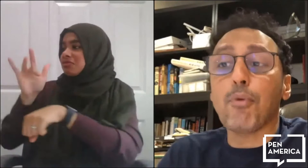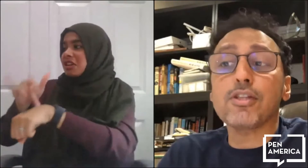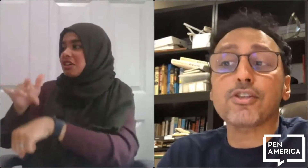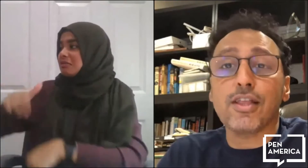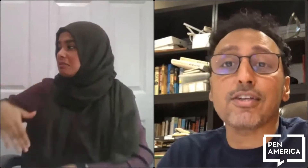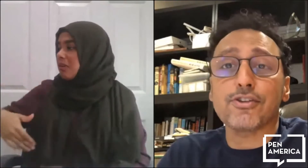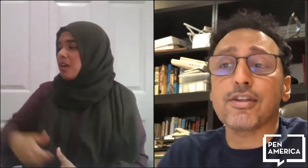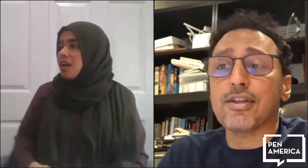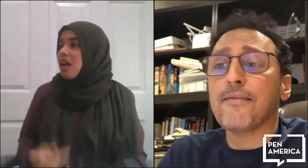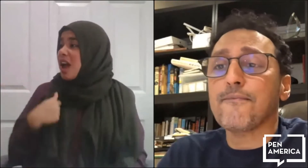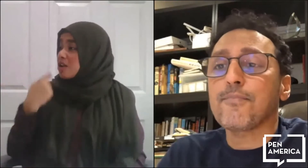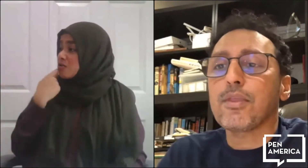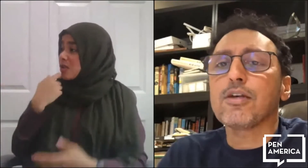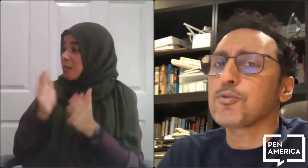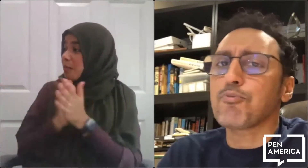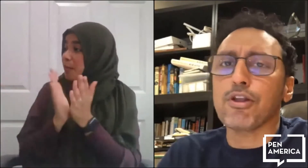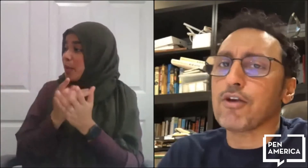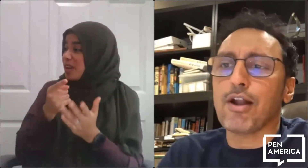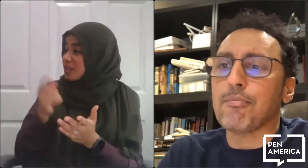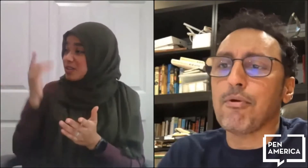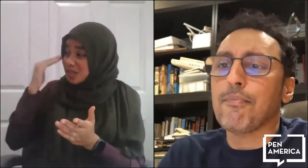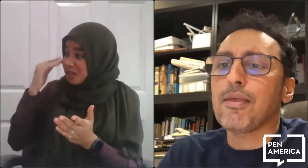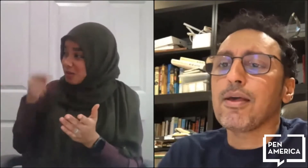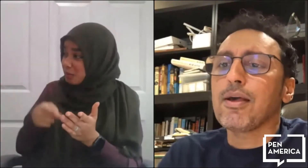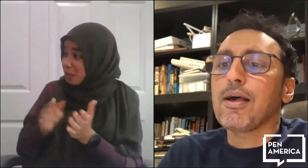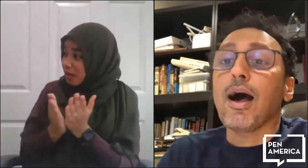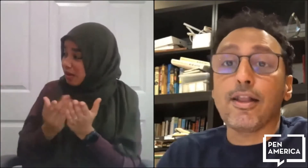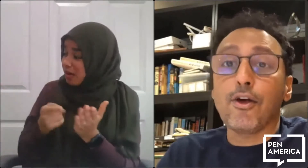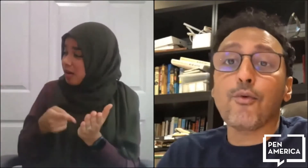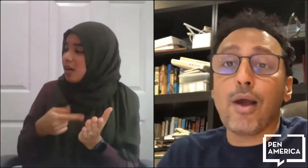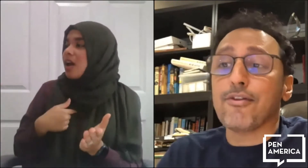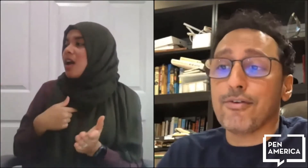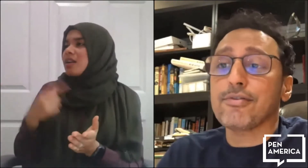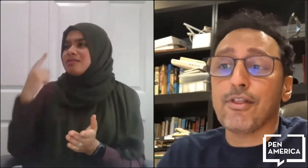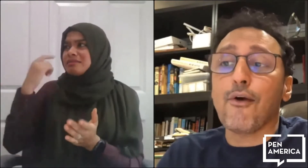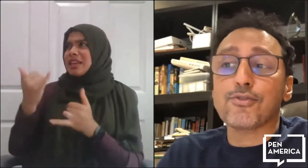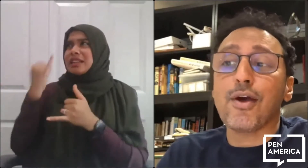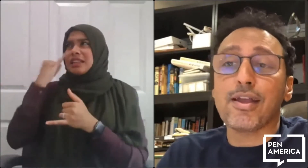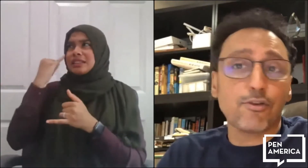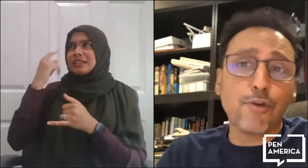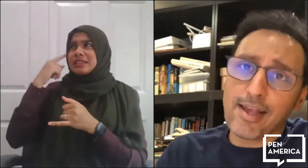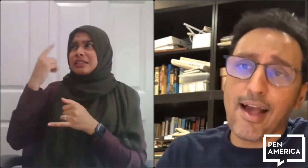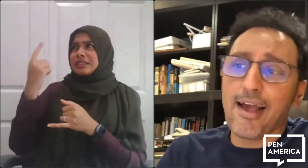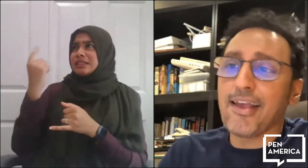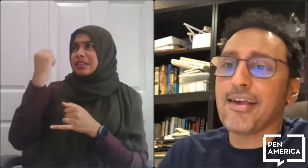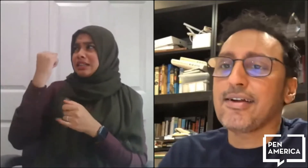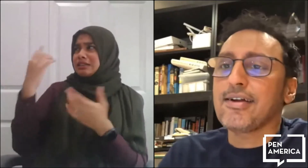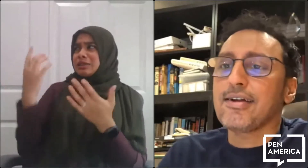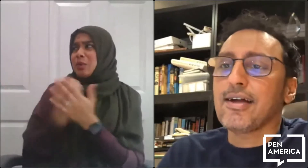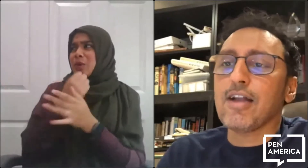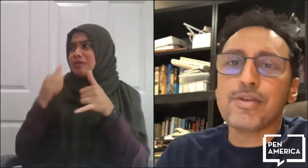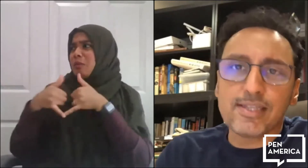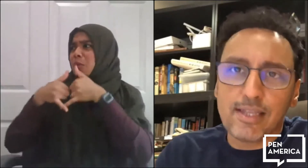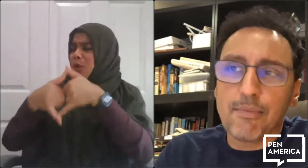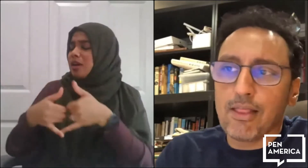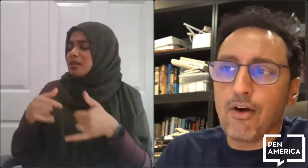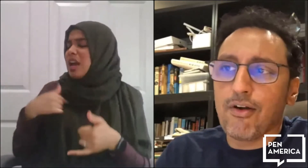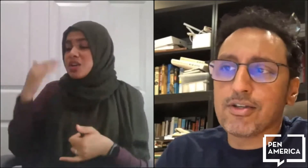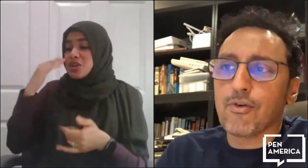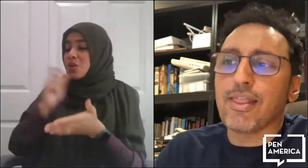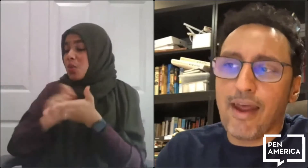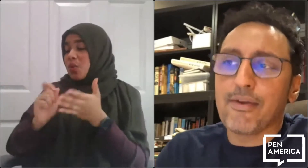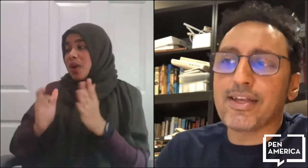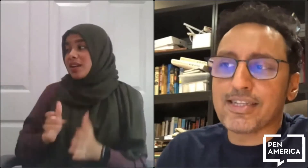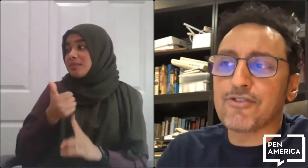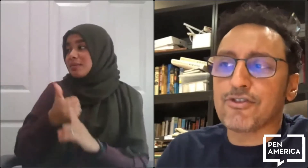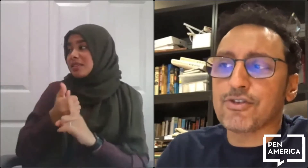won the Pulitzer last year, didn't it? It's pretty incredible. I know the writer, Lawrence Wright. Great guy. I'd recently met